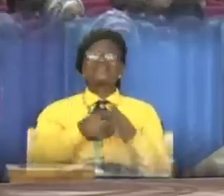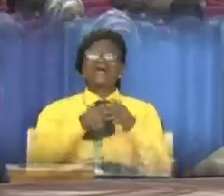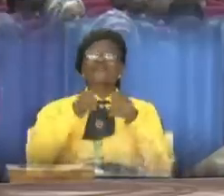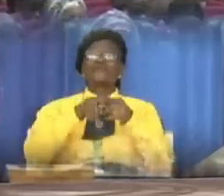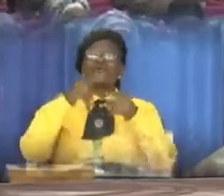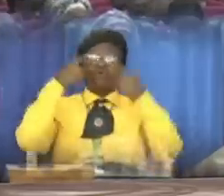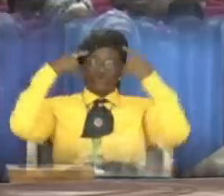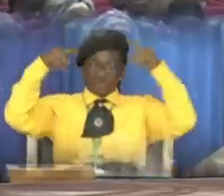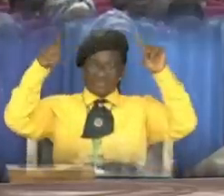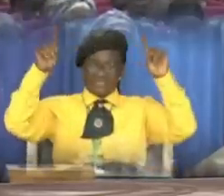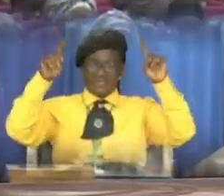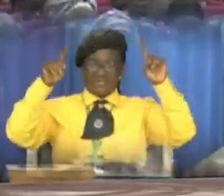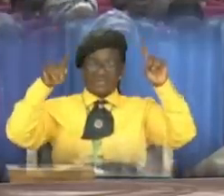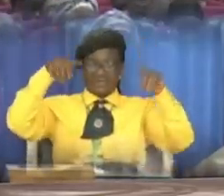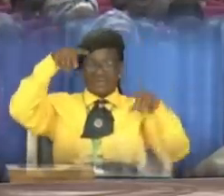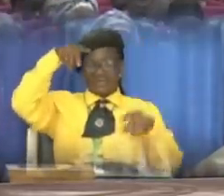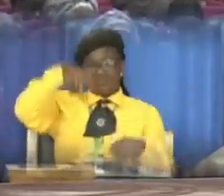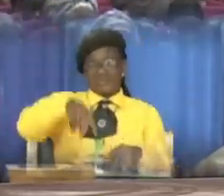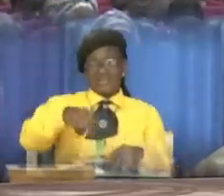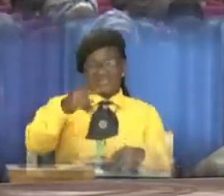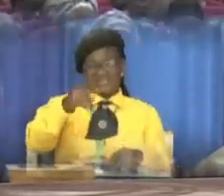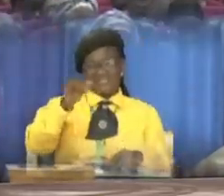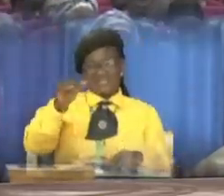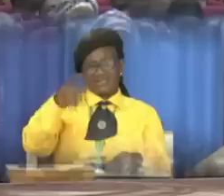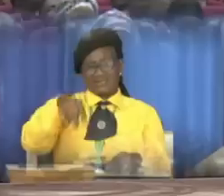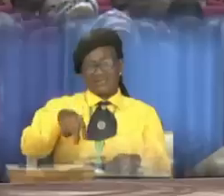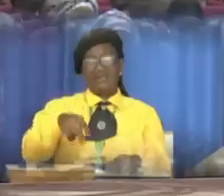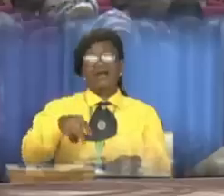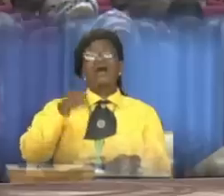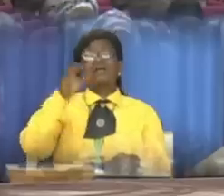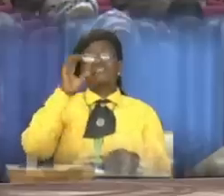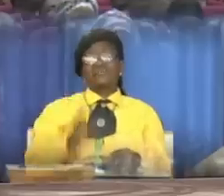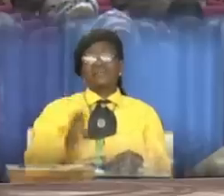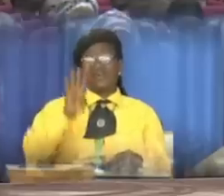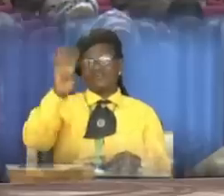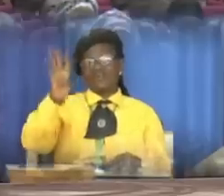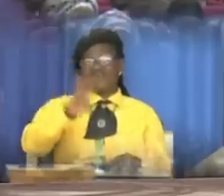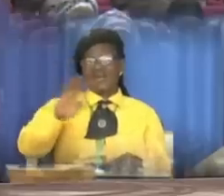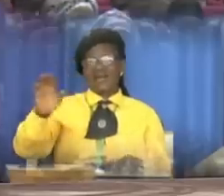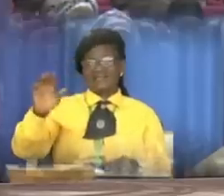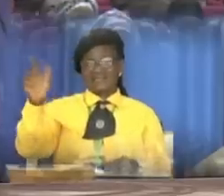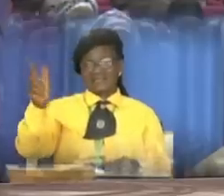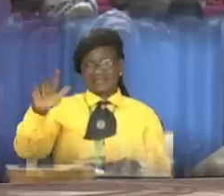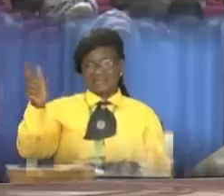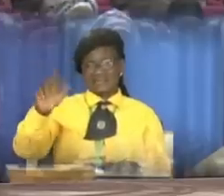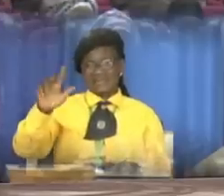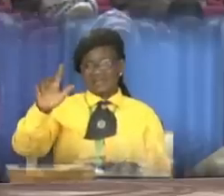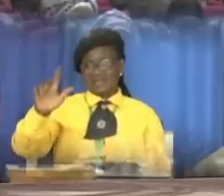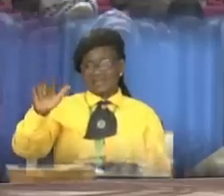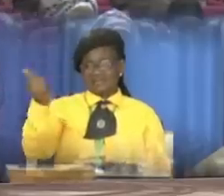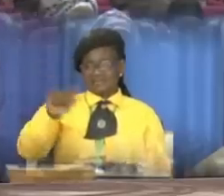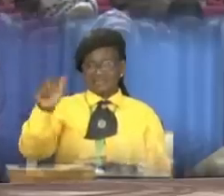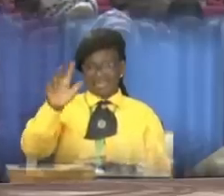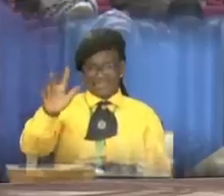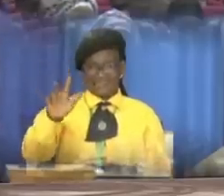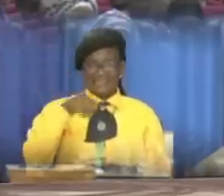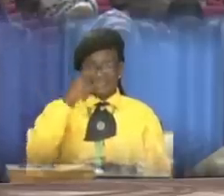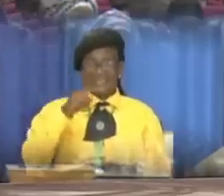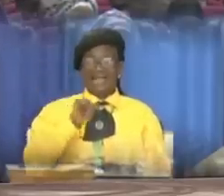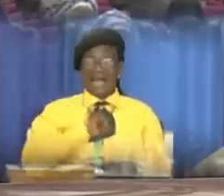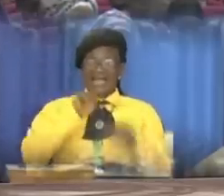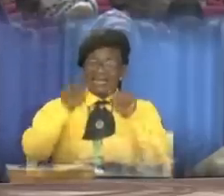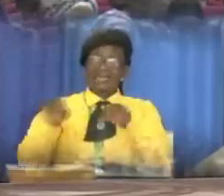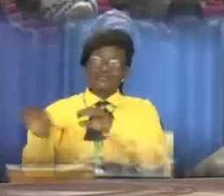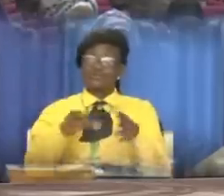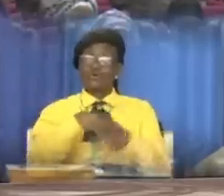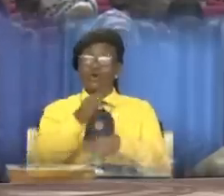Philippians chapter 4 verse 13. Philippians 4 13 says, I can do all things through